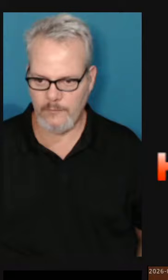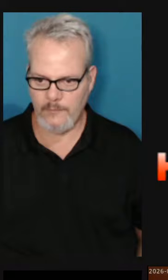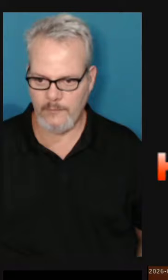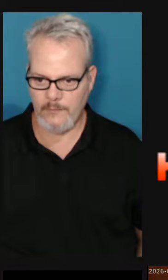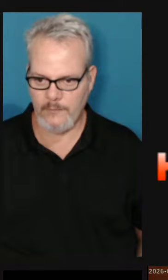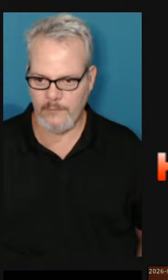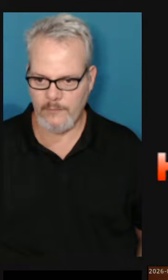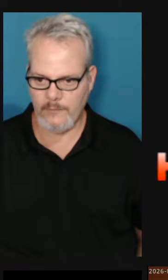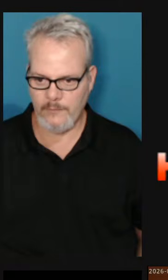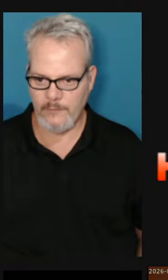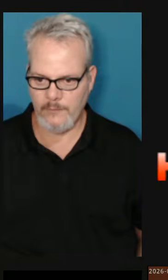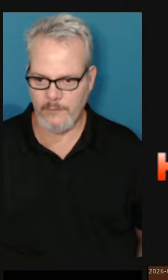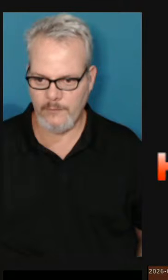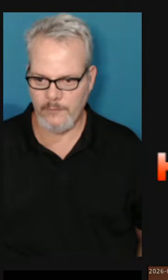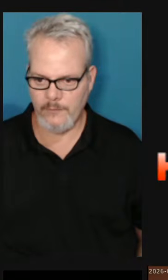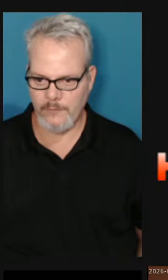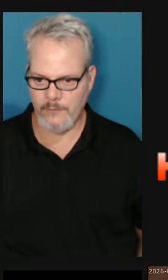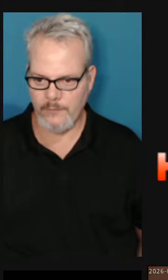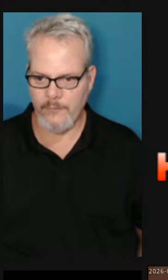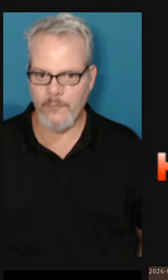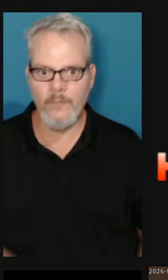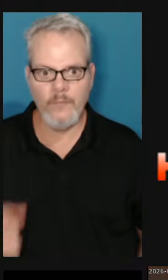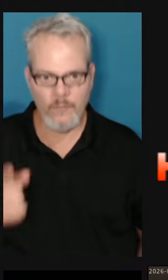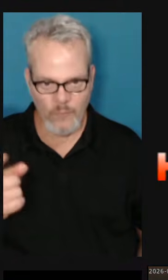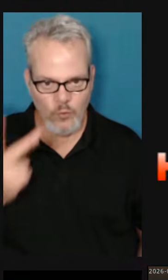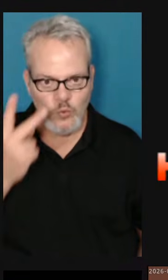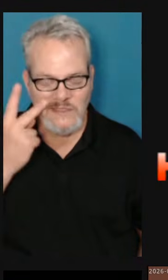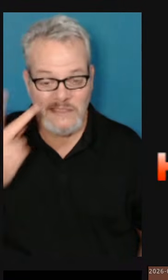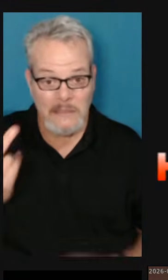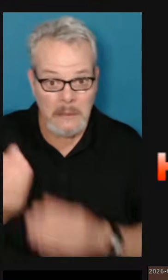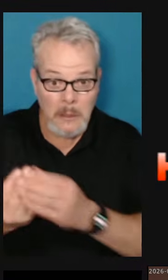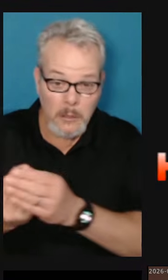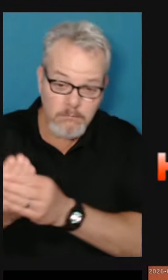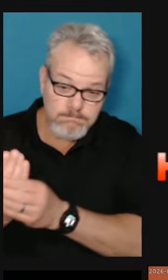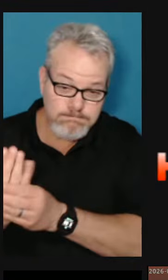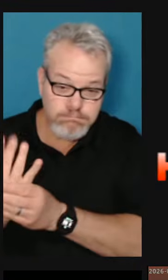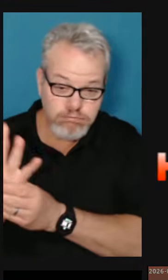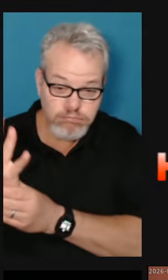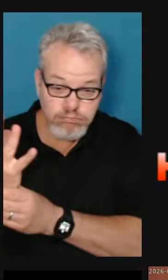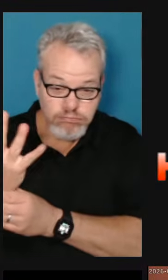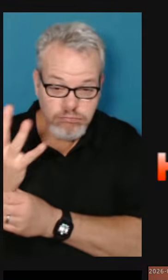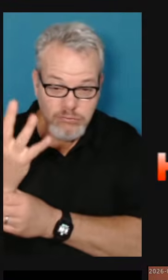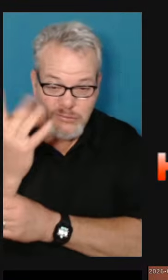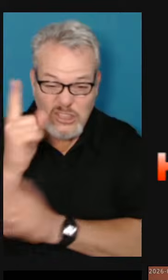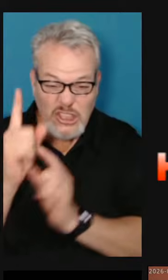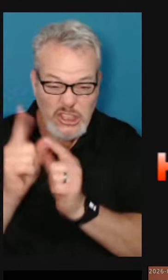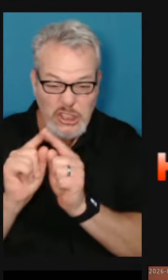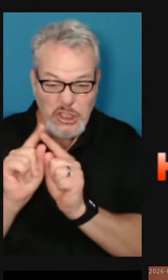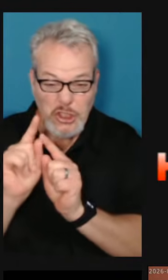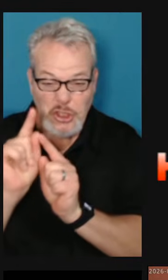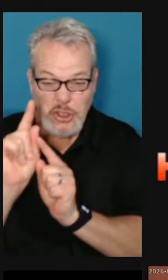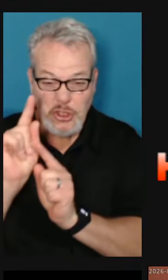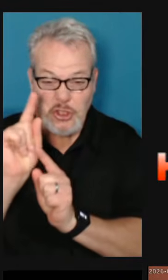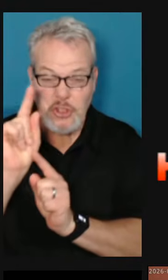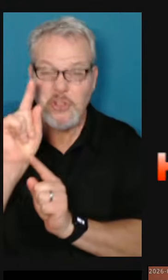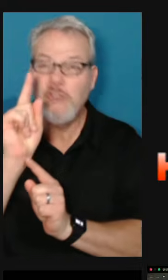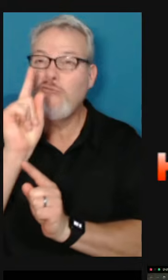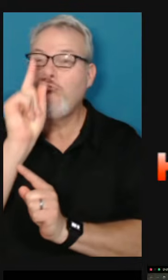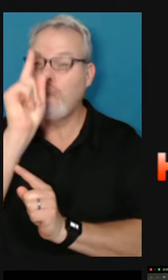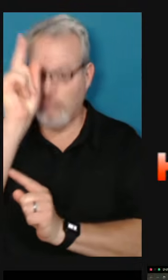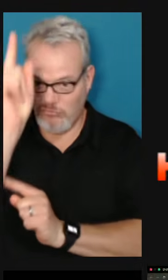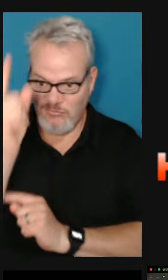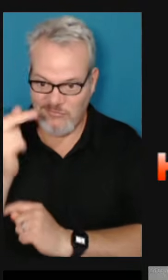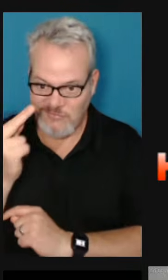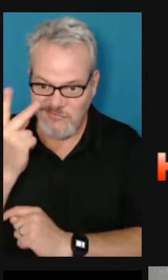here. So we're having high fountains, and then at the very end, we have that really tall jet you might have seen shoot off to the side there. So